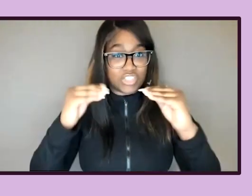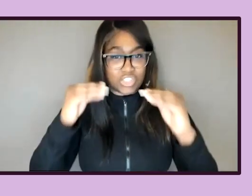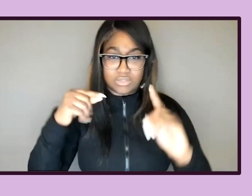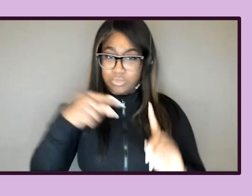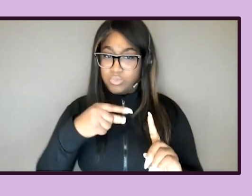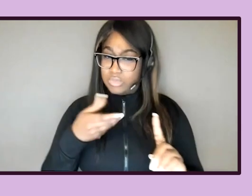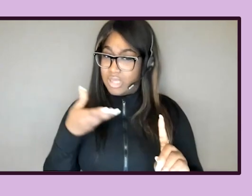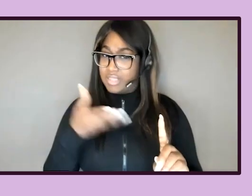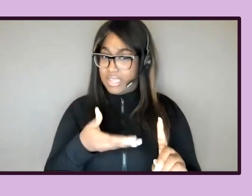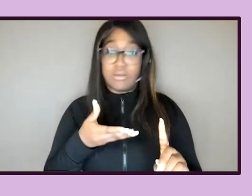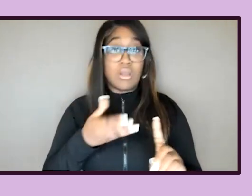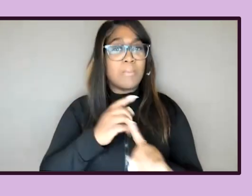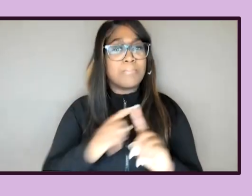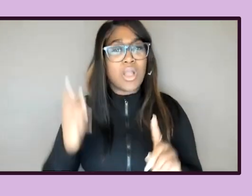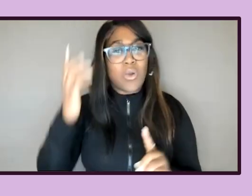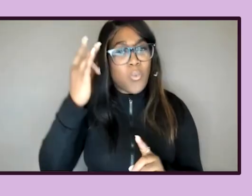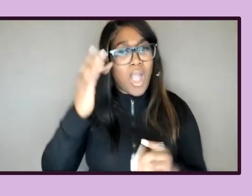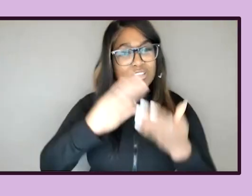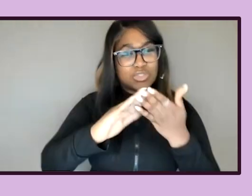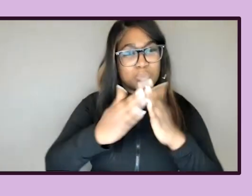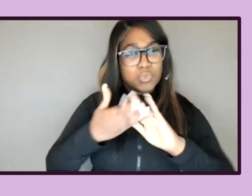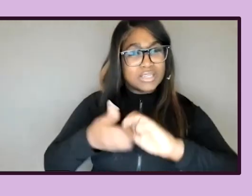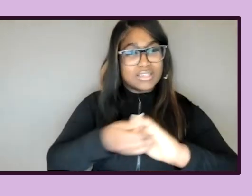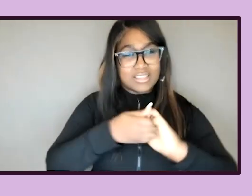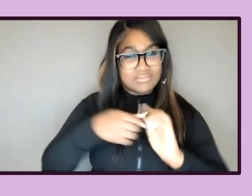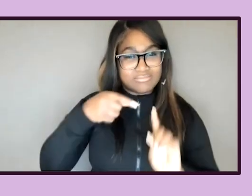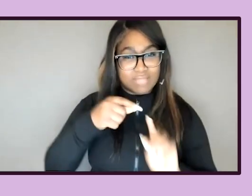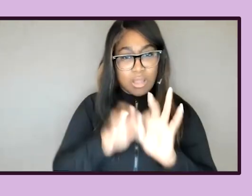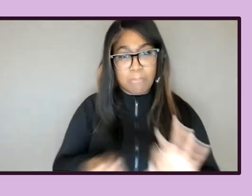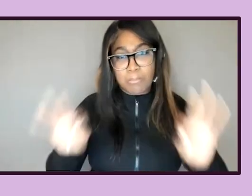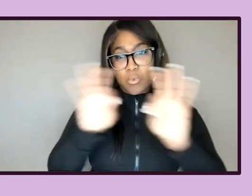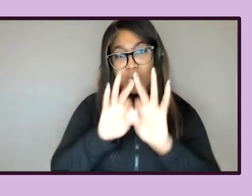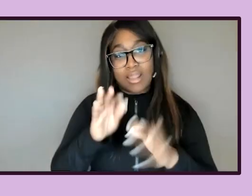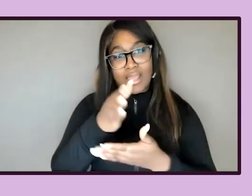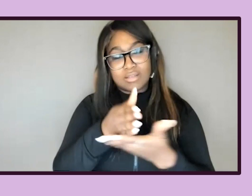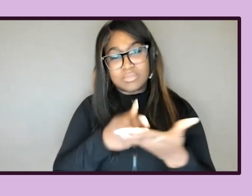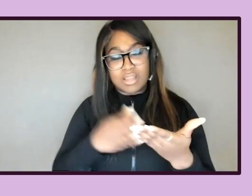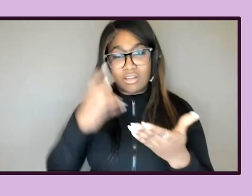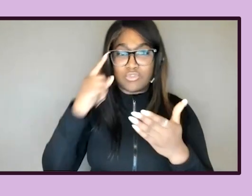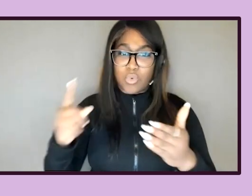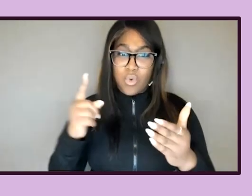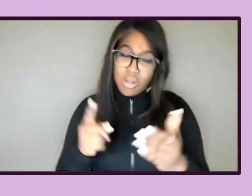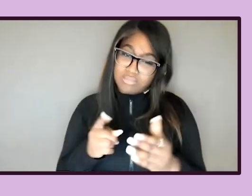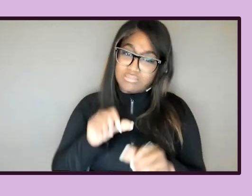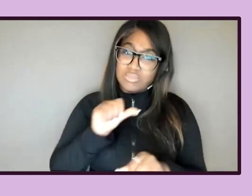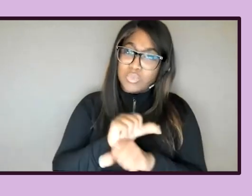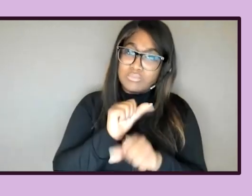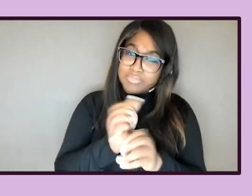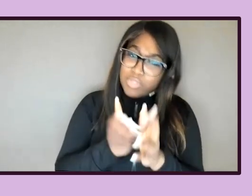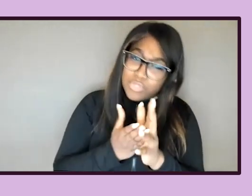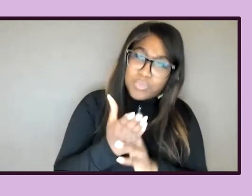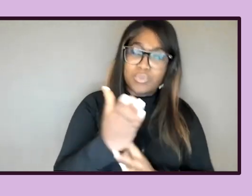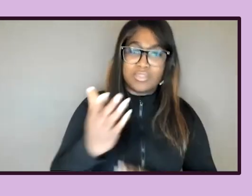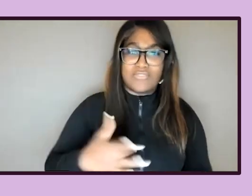why is community such an important aspect of moving through our